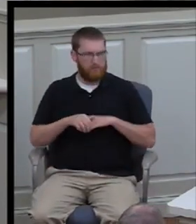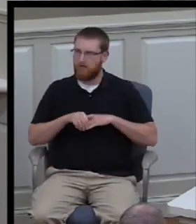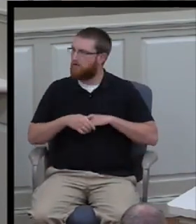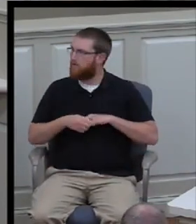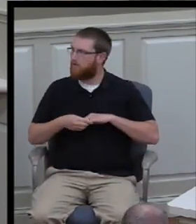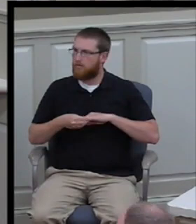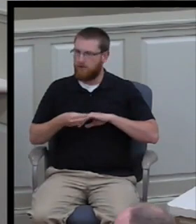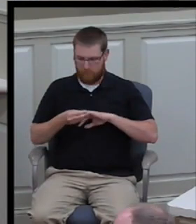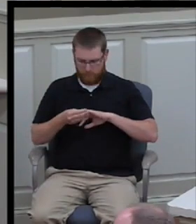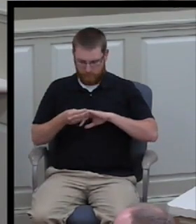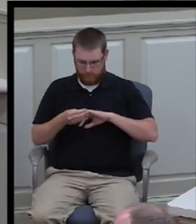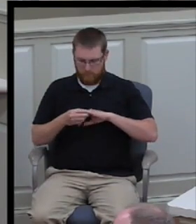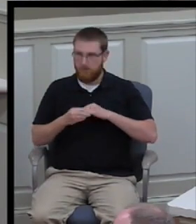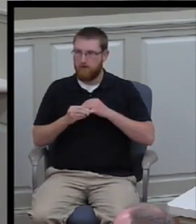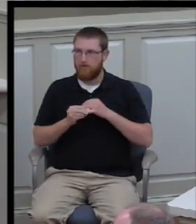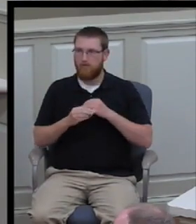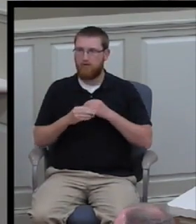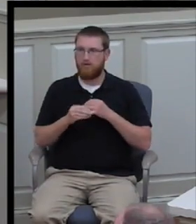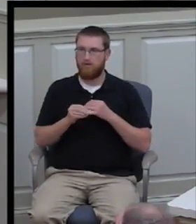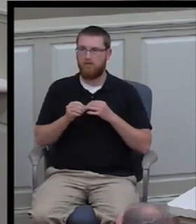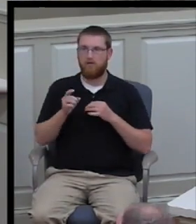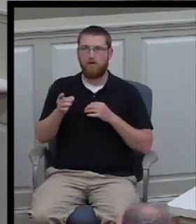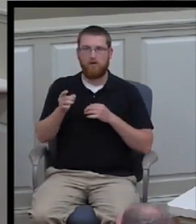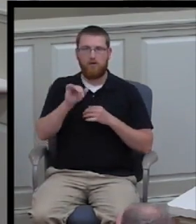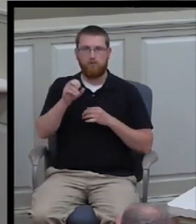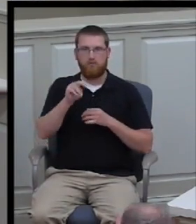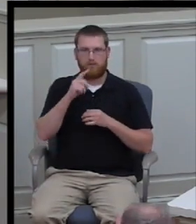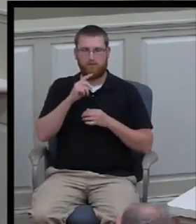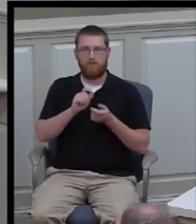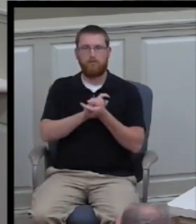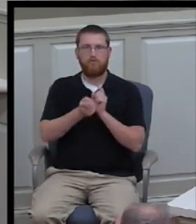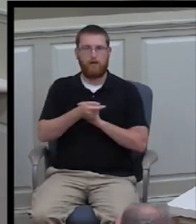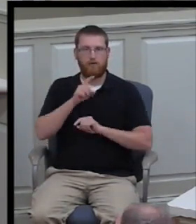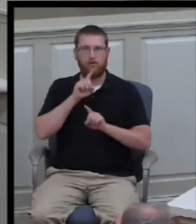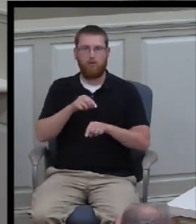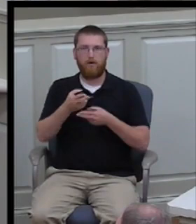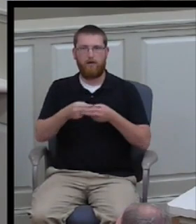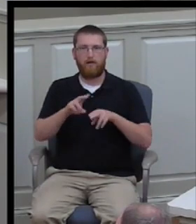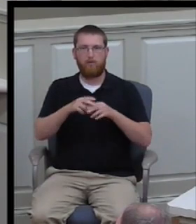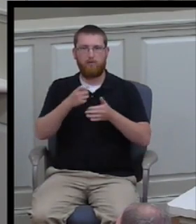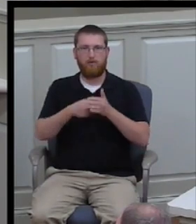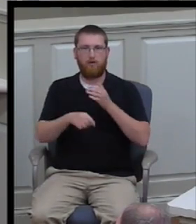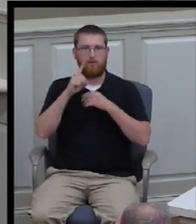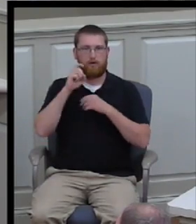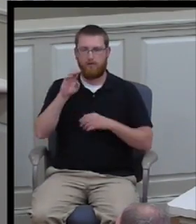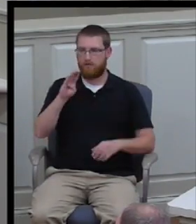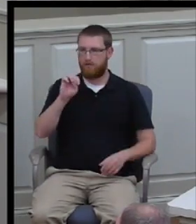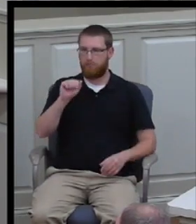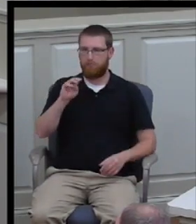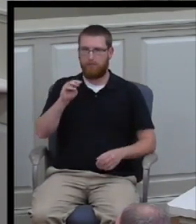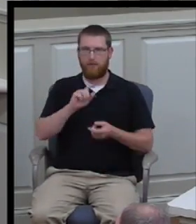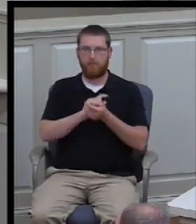No, all we're asking for the change order is just to deal with the increase in cost due to the beam changes. And